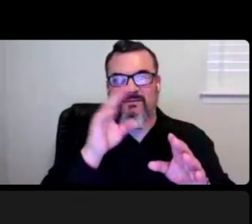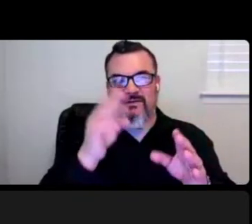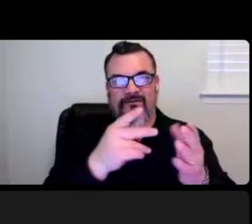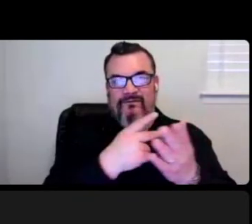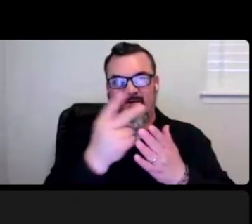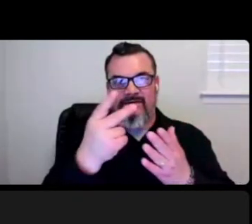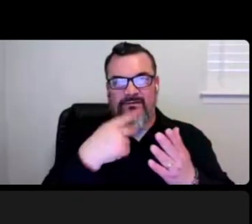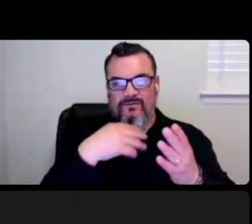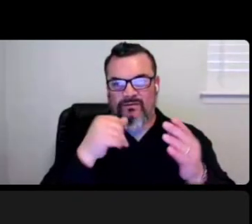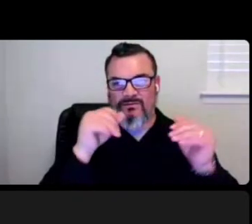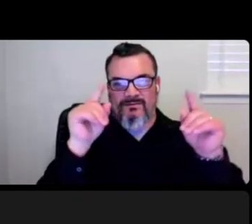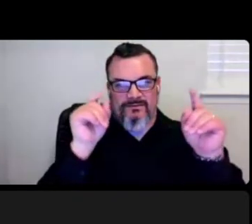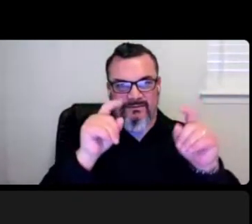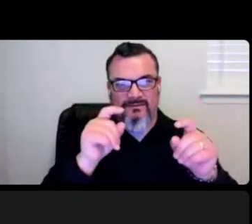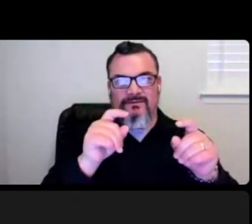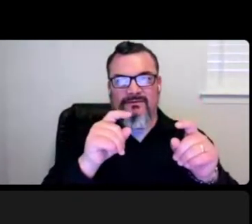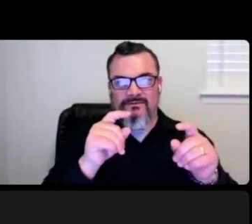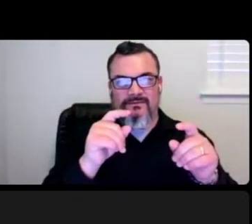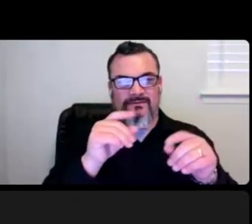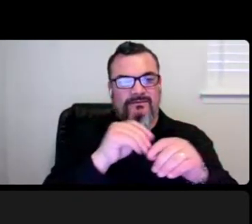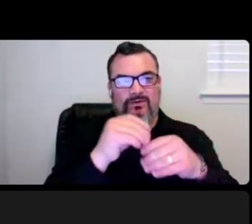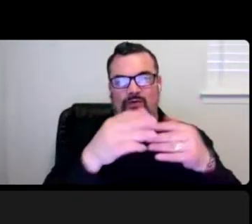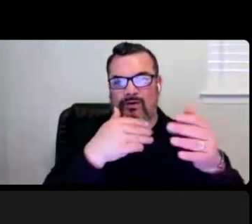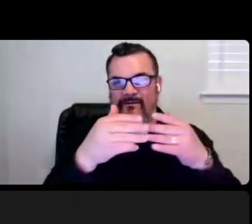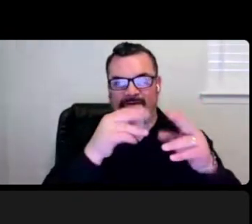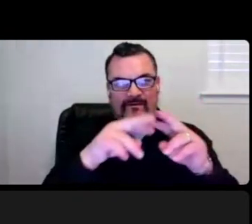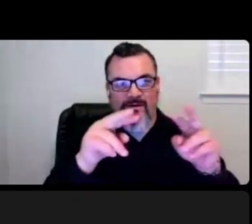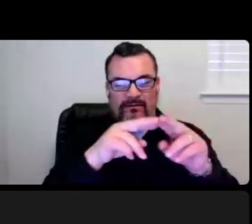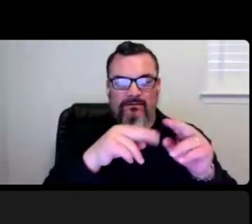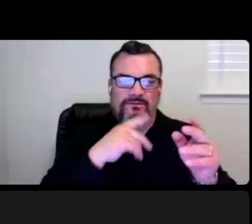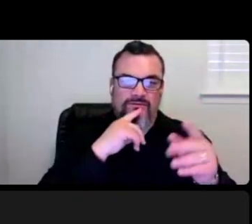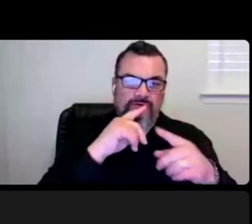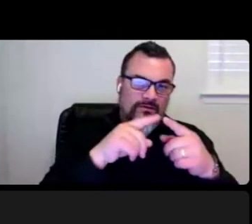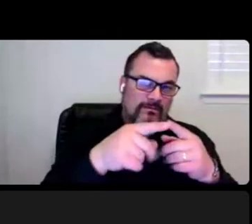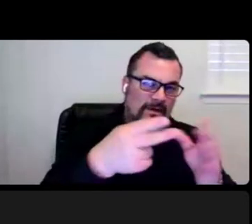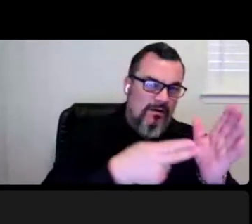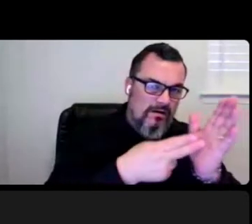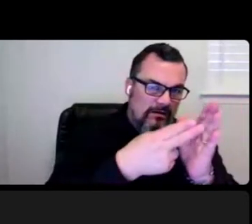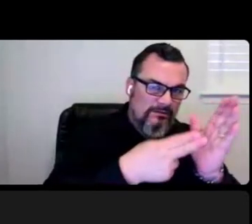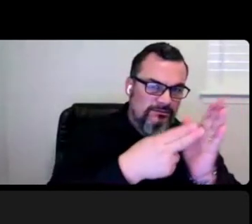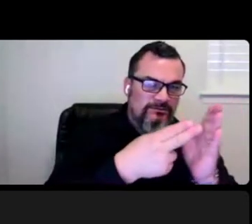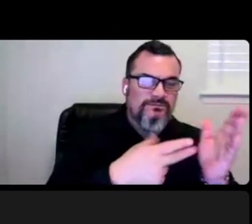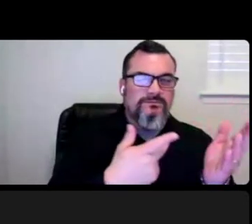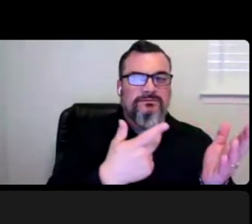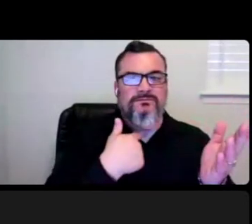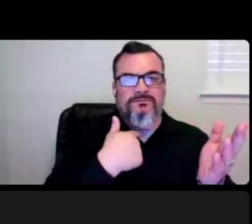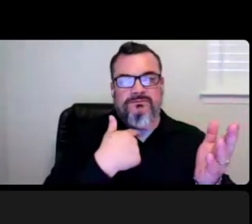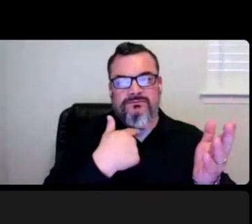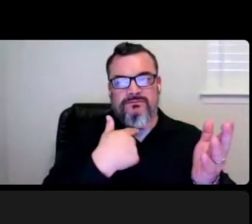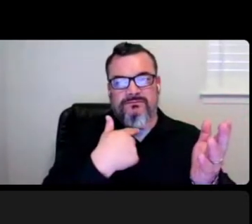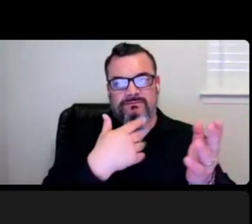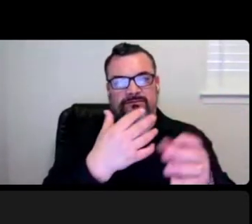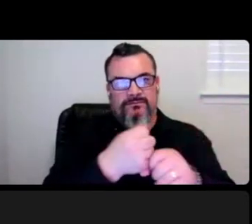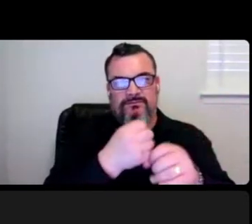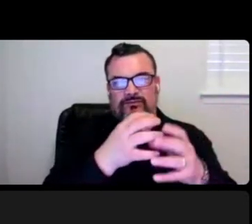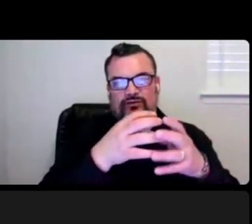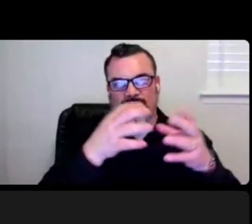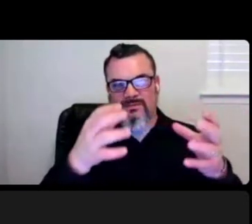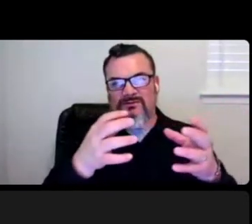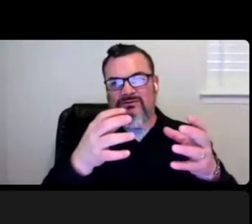I was tested in whatever value we talked about. If I was talking to them about honesty, I would get too much change in the